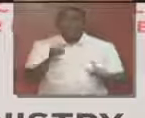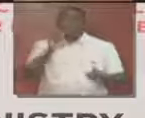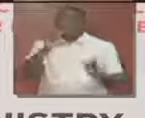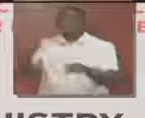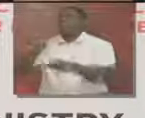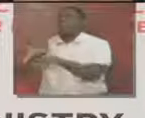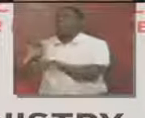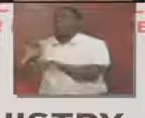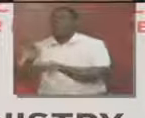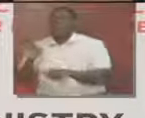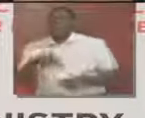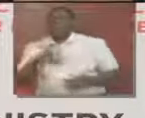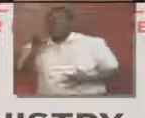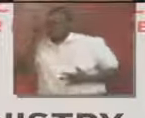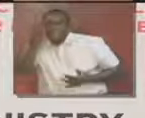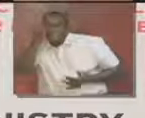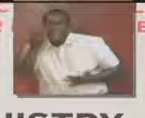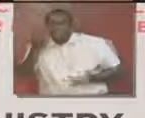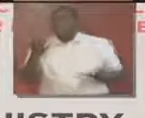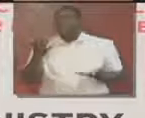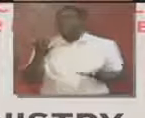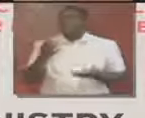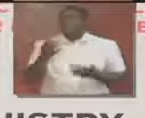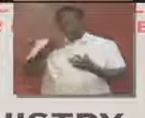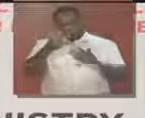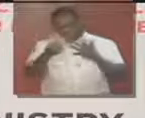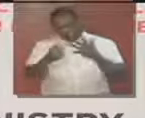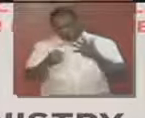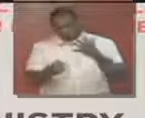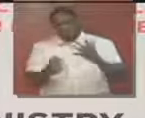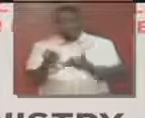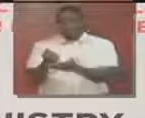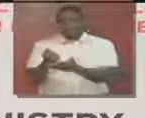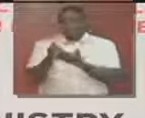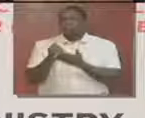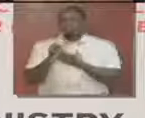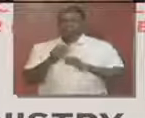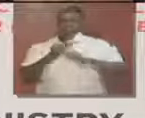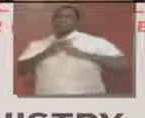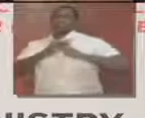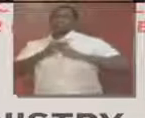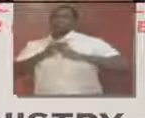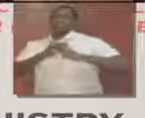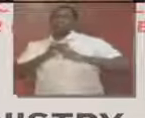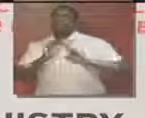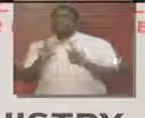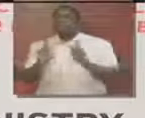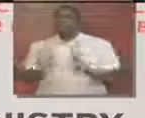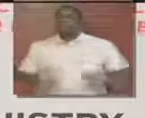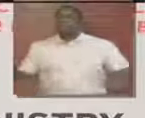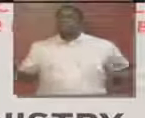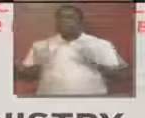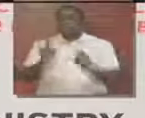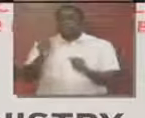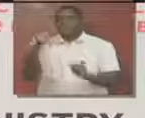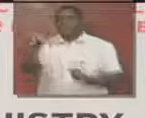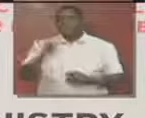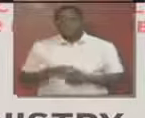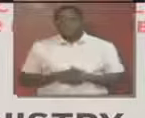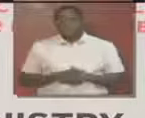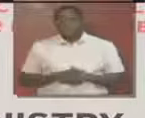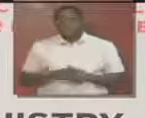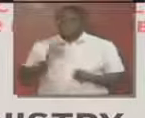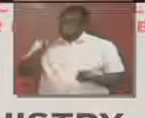all of these things continue to provide that level of protection to the population by reducing the risk of